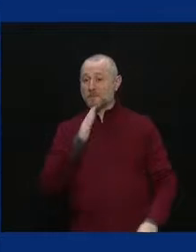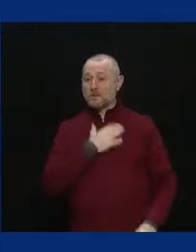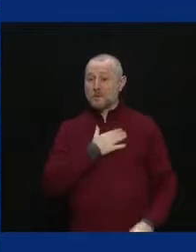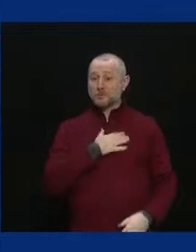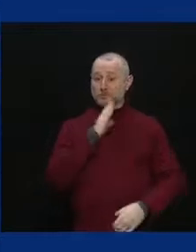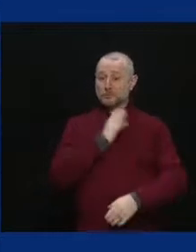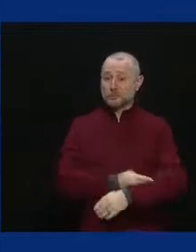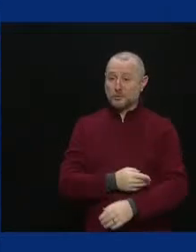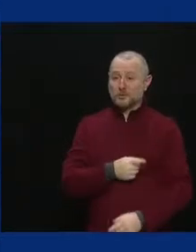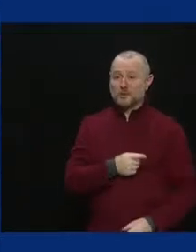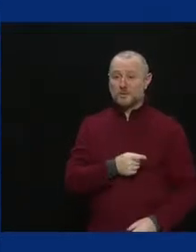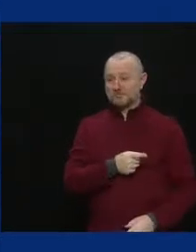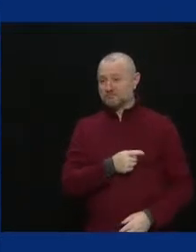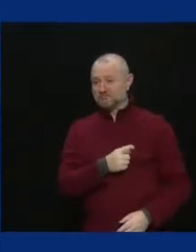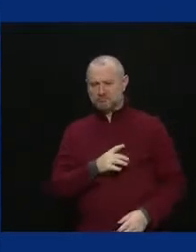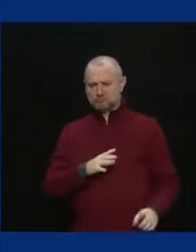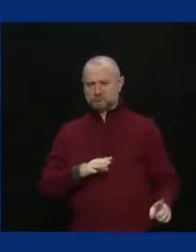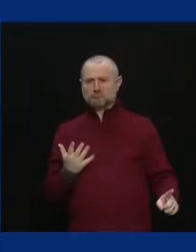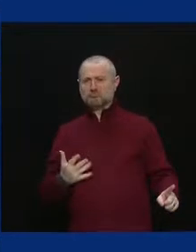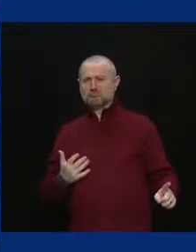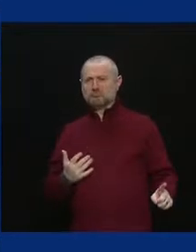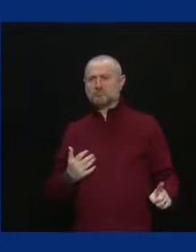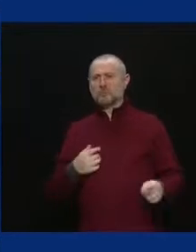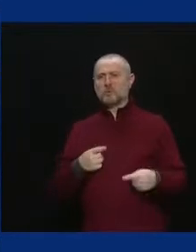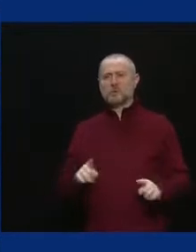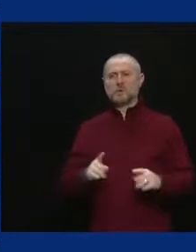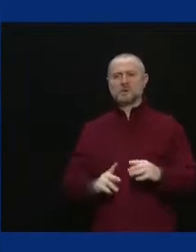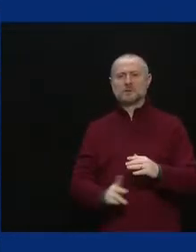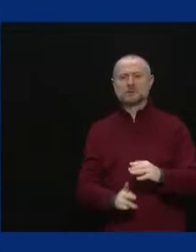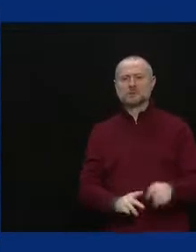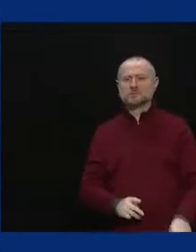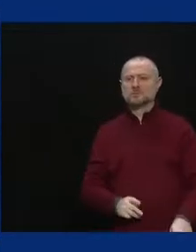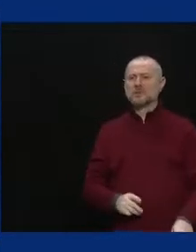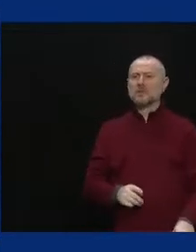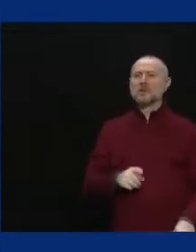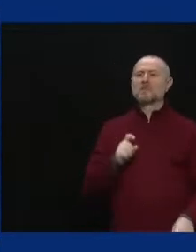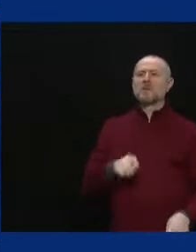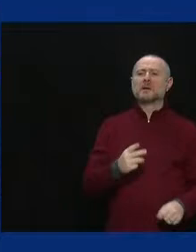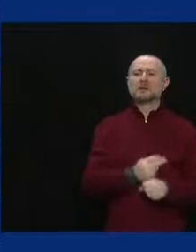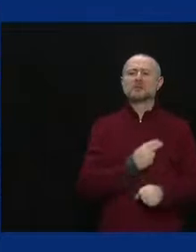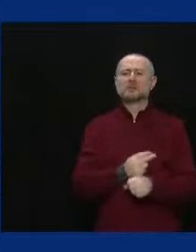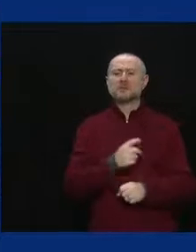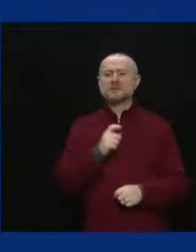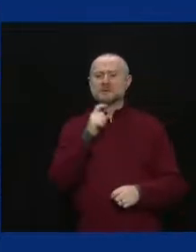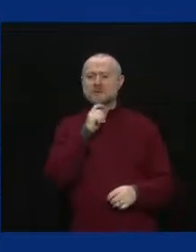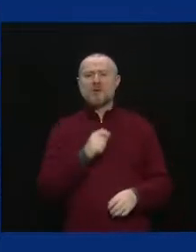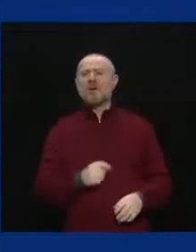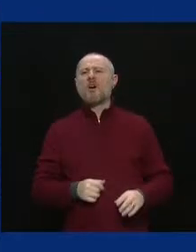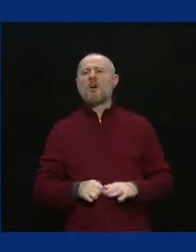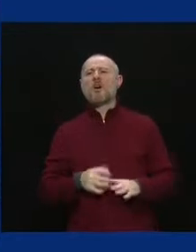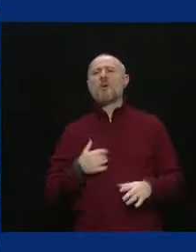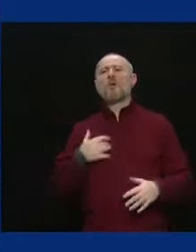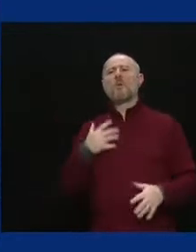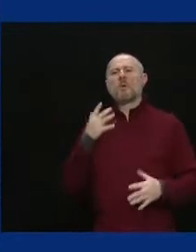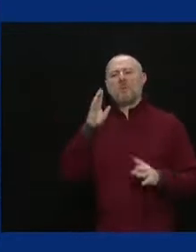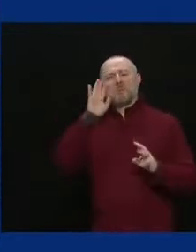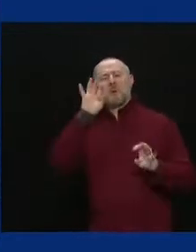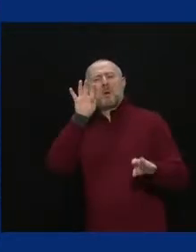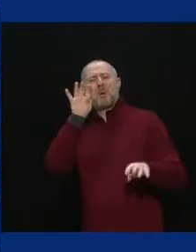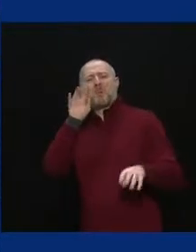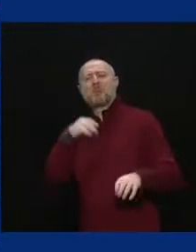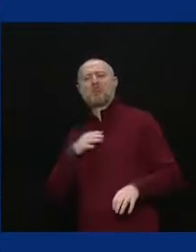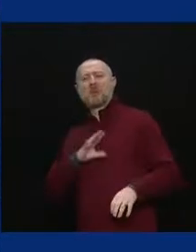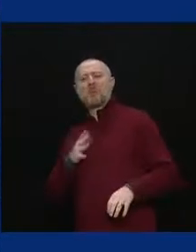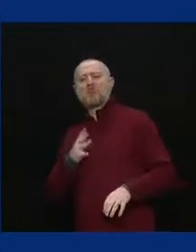put sneakers on to go to kindergarten. She got used to wearing sneakers in school. I mean, they adapt better than adults do.